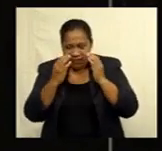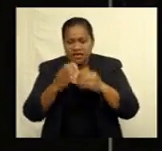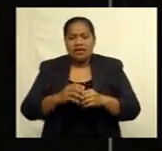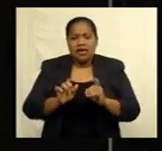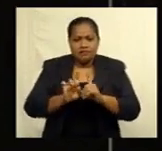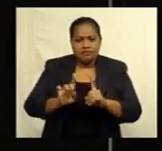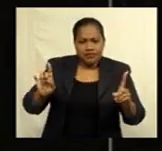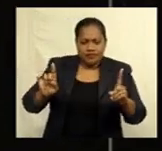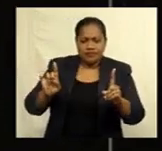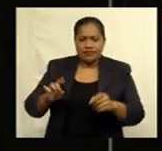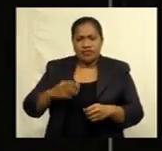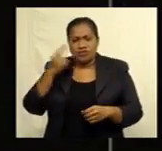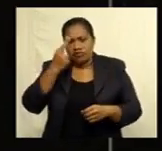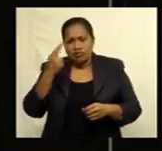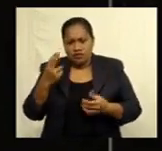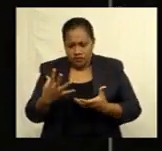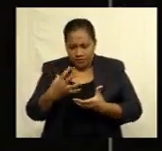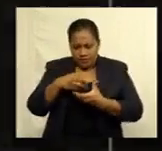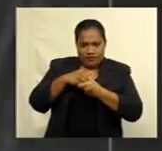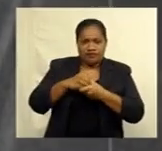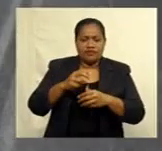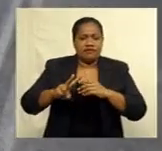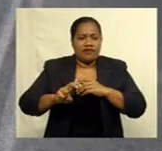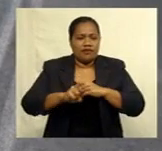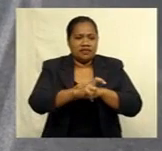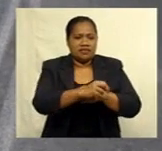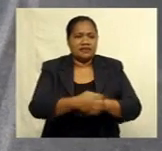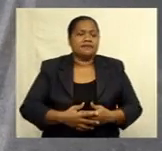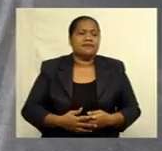contracting the virus. Details with Josiah Nanunga.